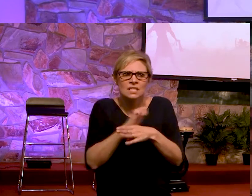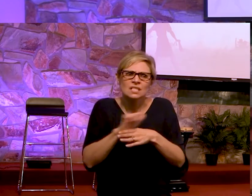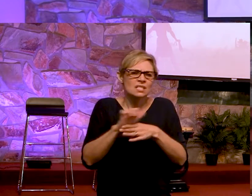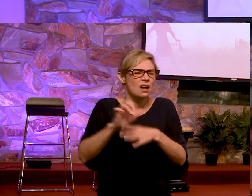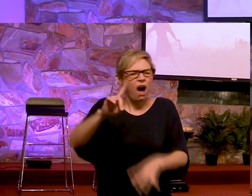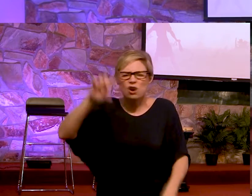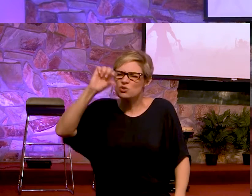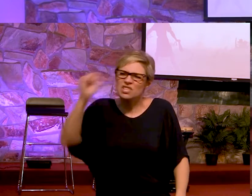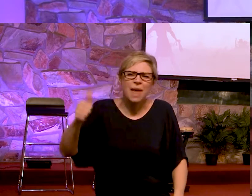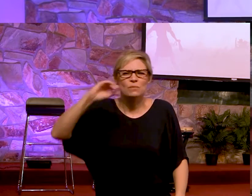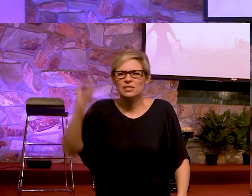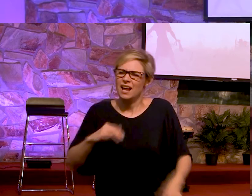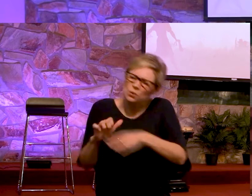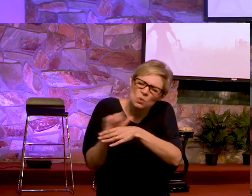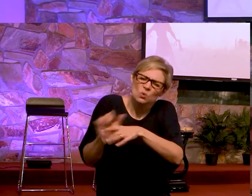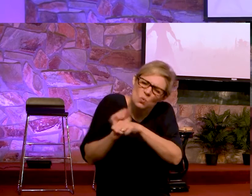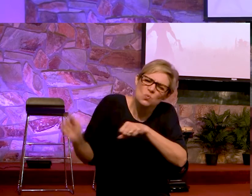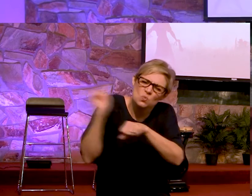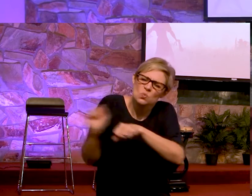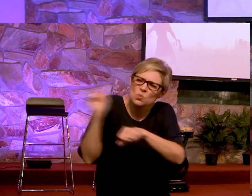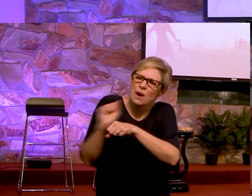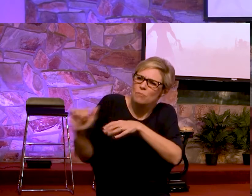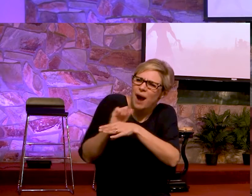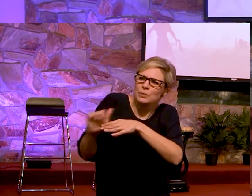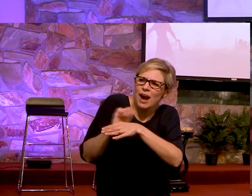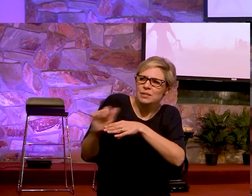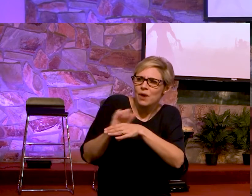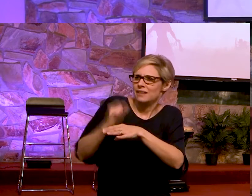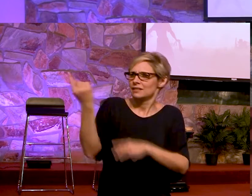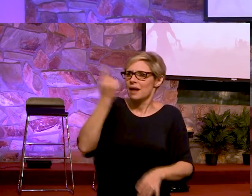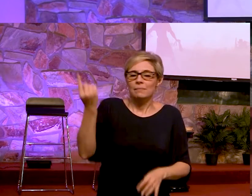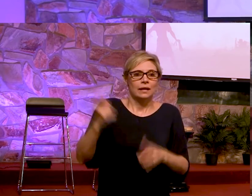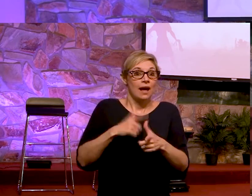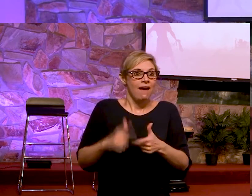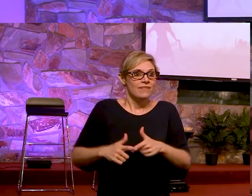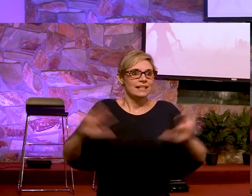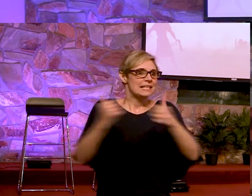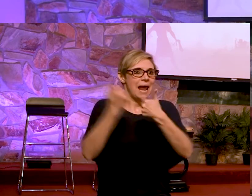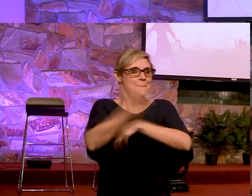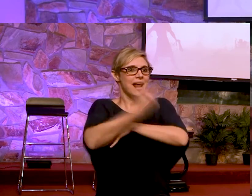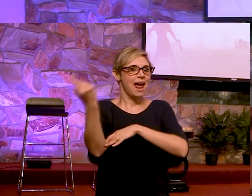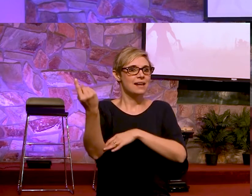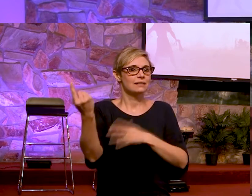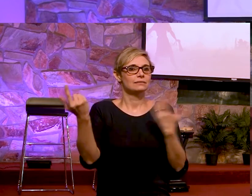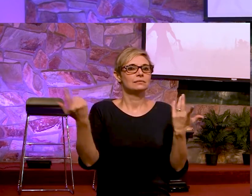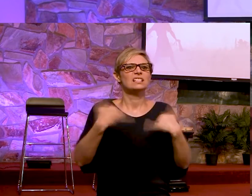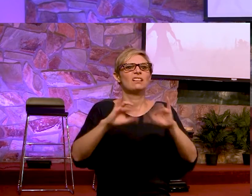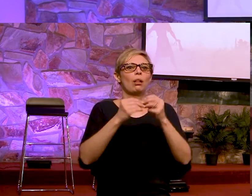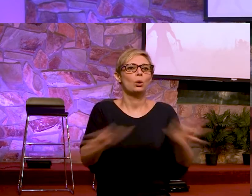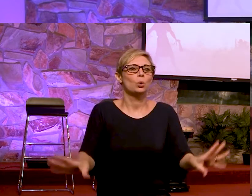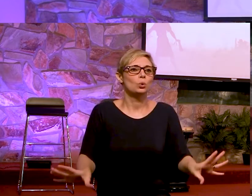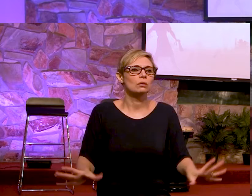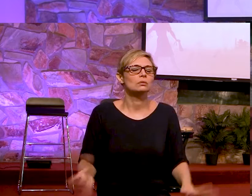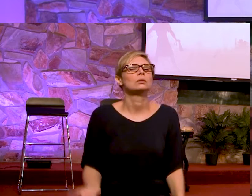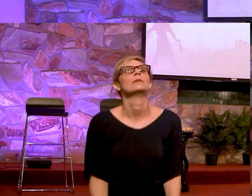in practice and you work and you work and you work. And then come game day, you still lose.